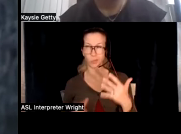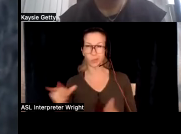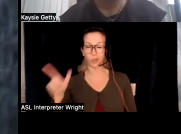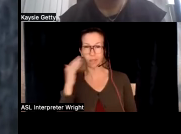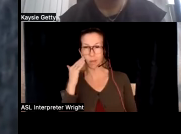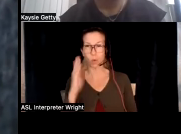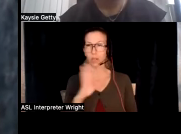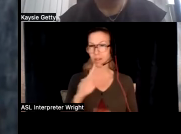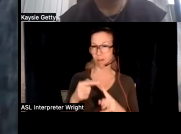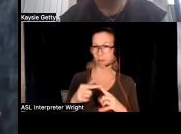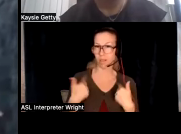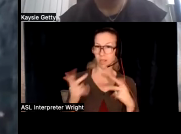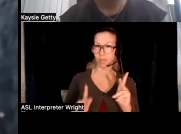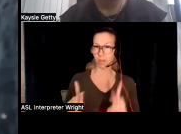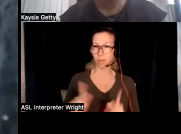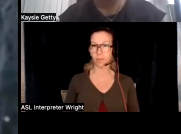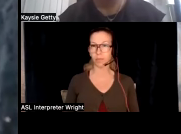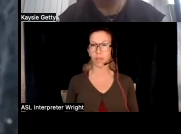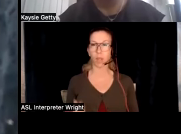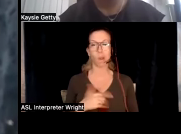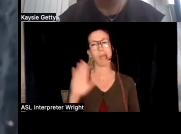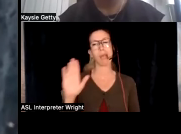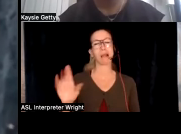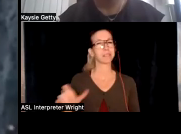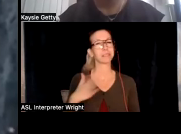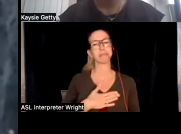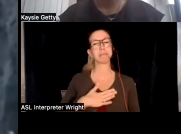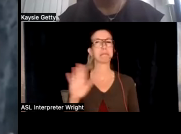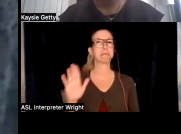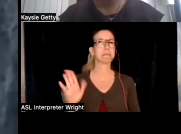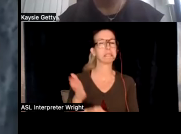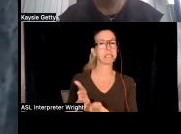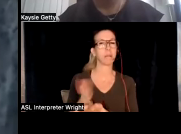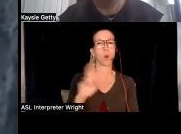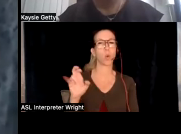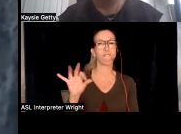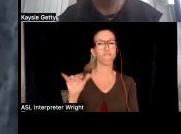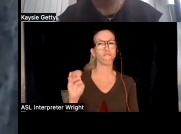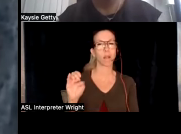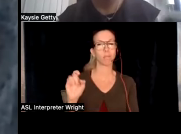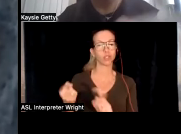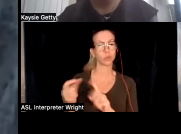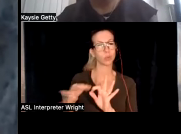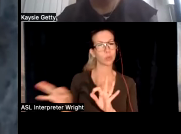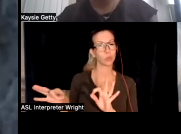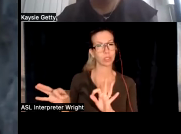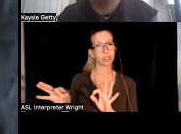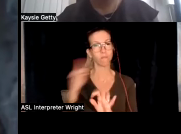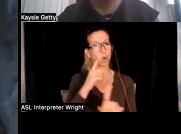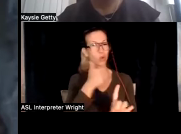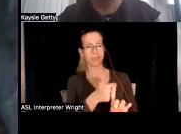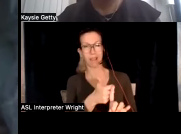talking about young people. We'd ask you to stop and kind of reframe that for yourselves and for each other, and maybe even for the young person if